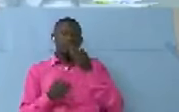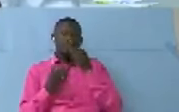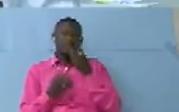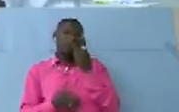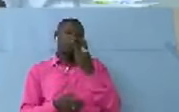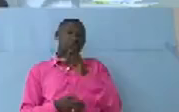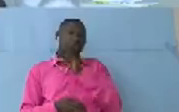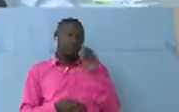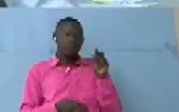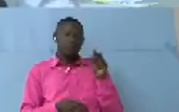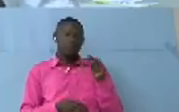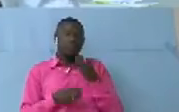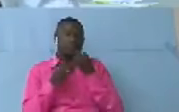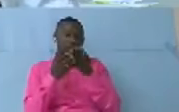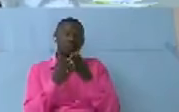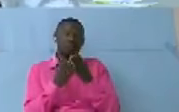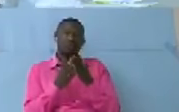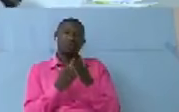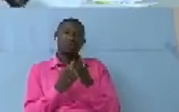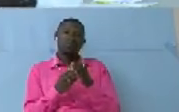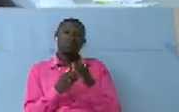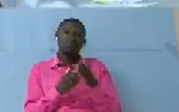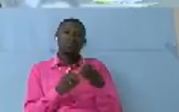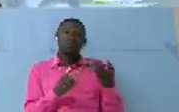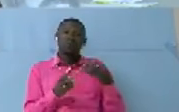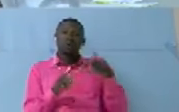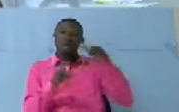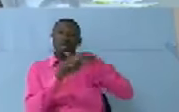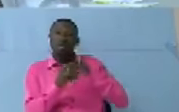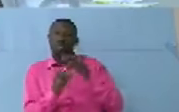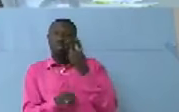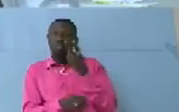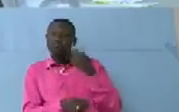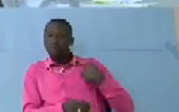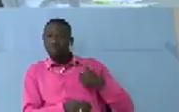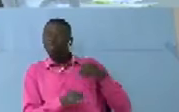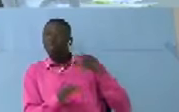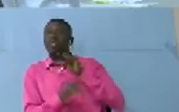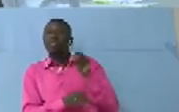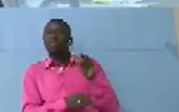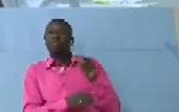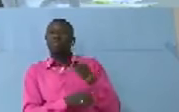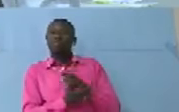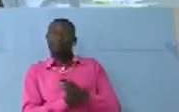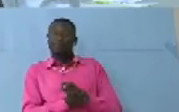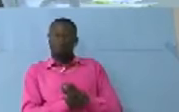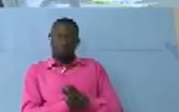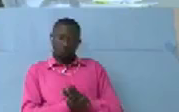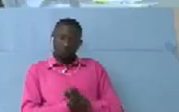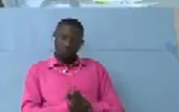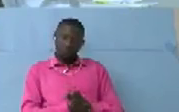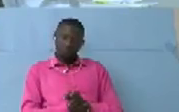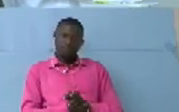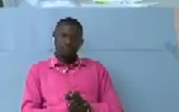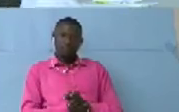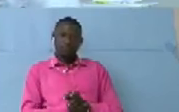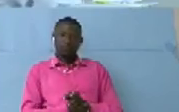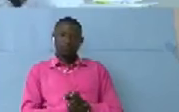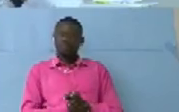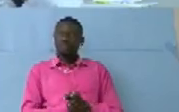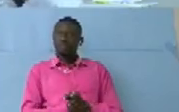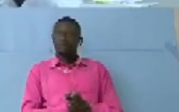told to incriminate. I'm not very profiling for the echo. You left me, you know, you told me for.